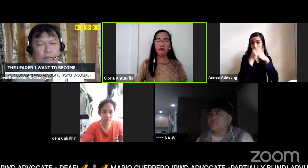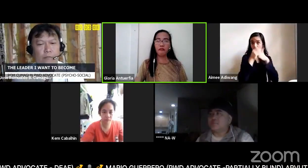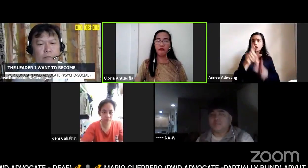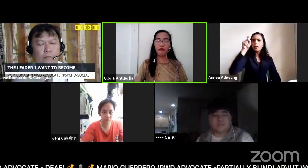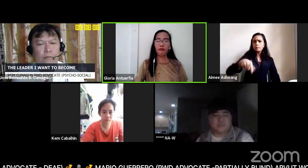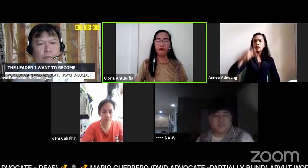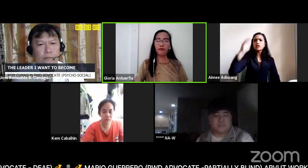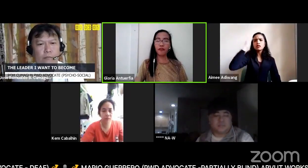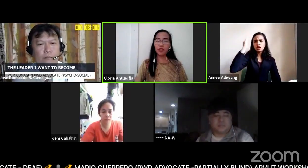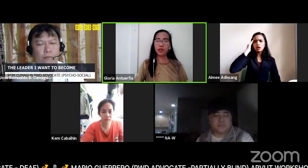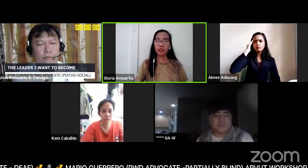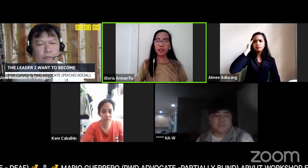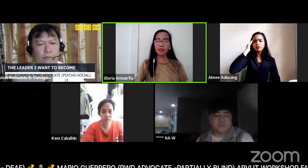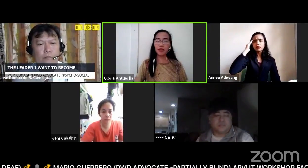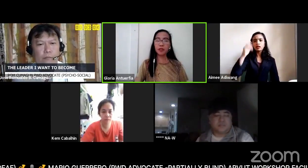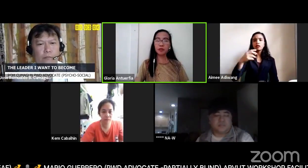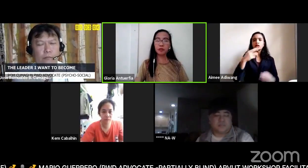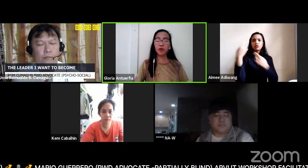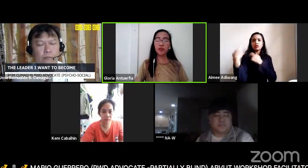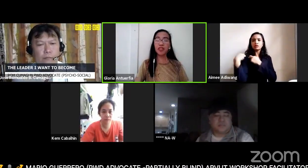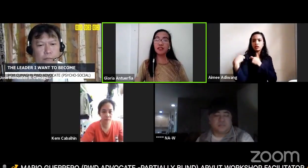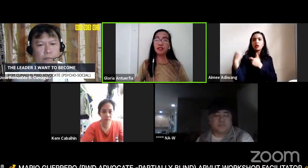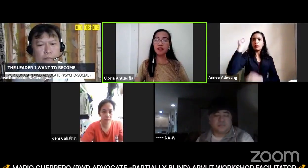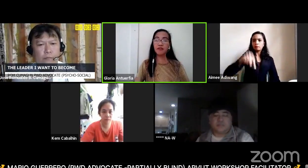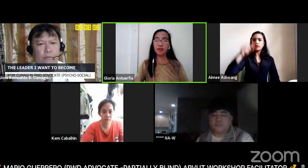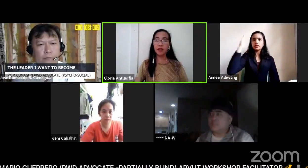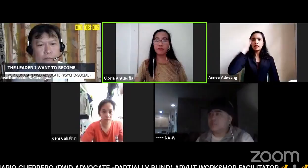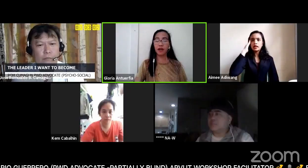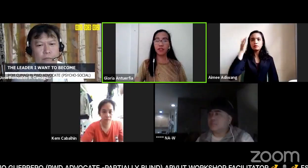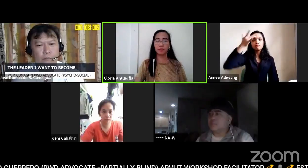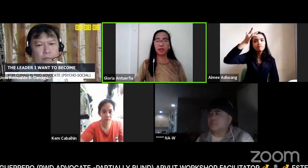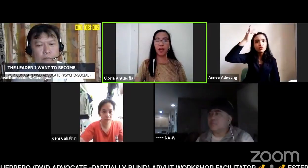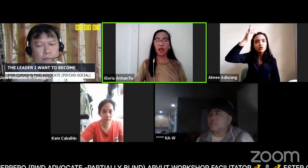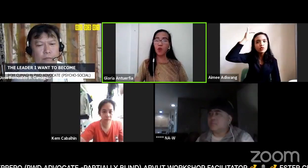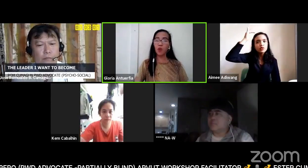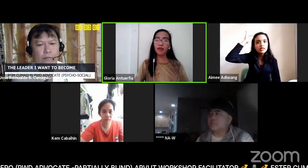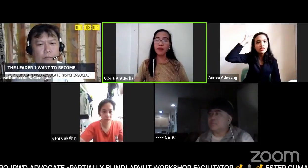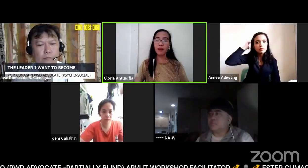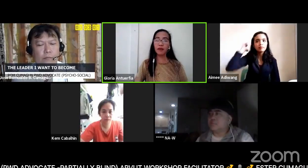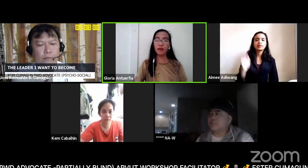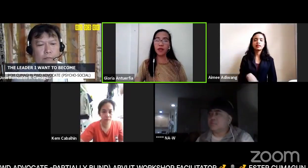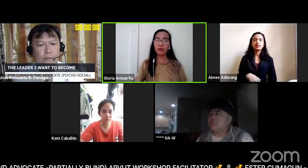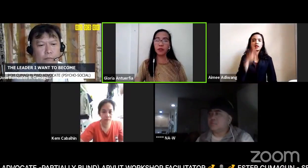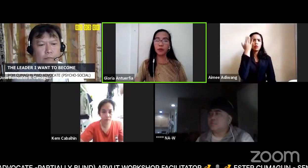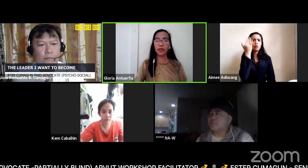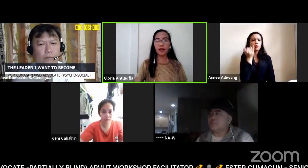know the responsibility. You should know the sensitivity of the hospital.